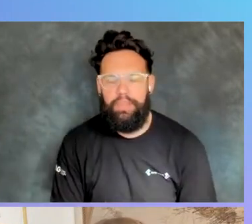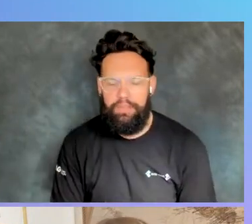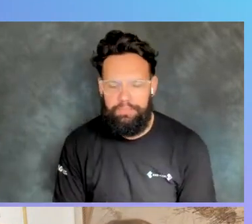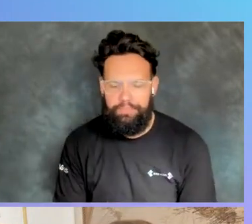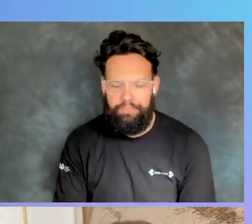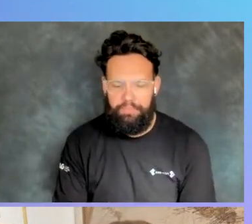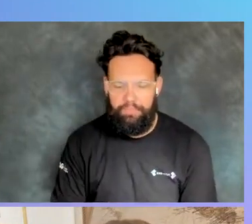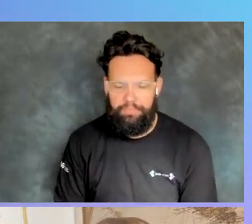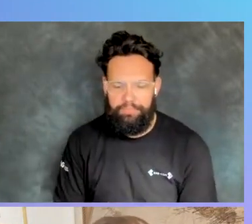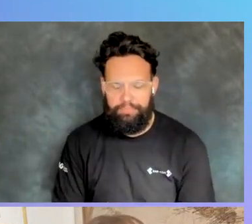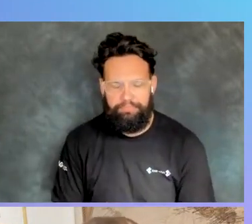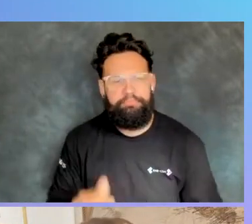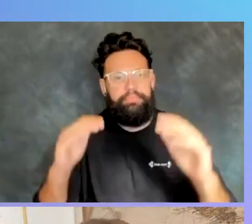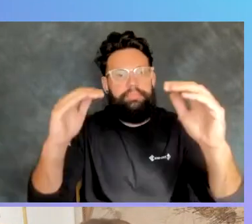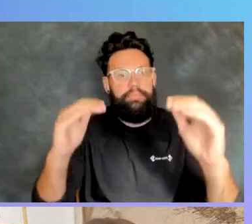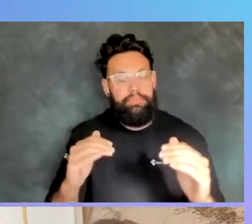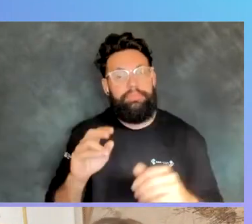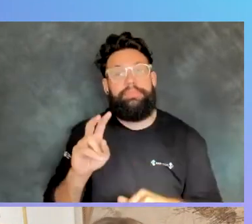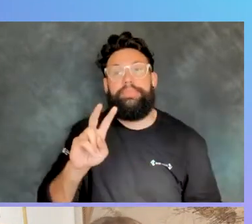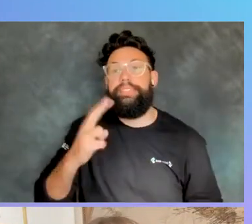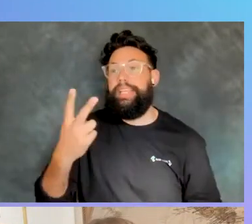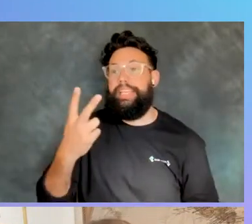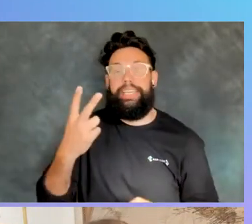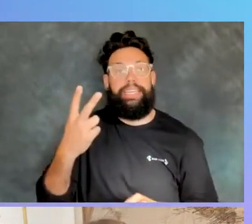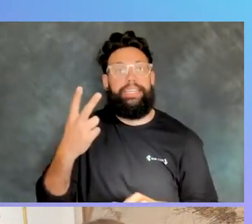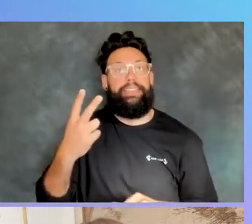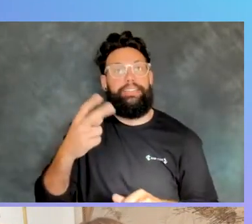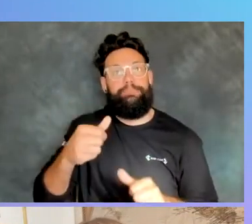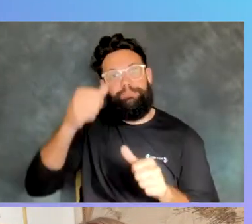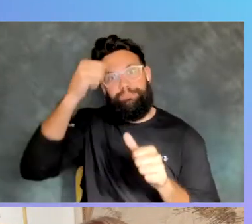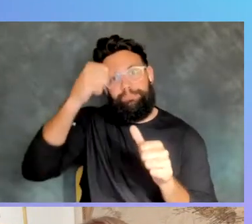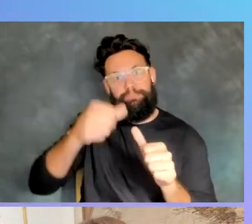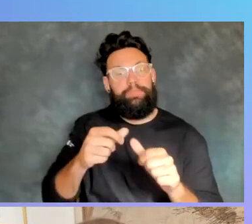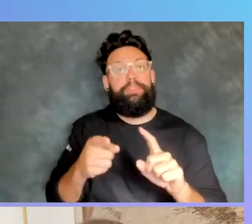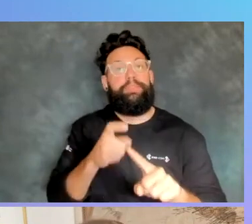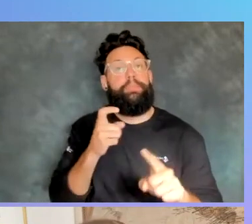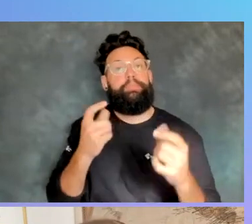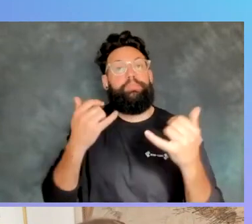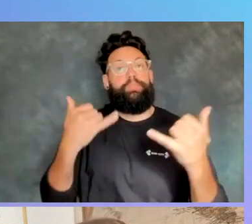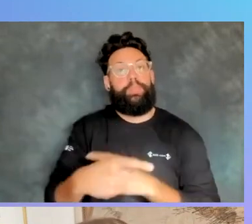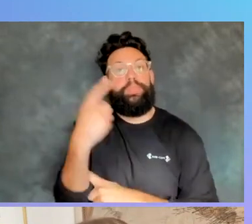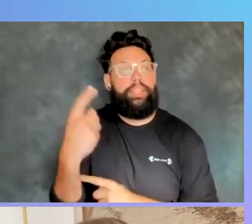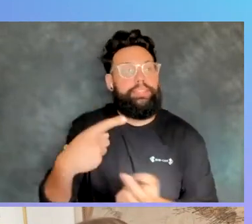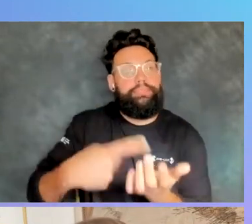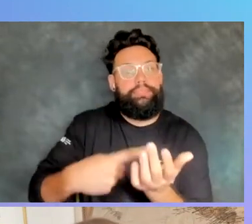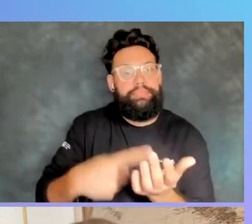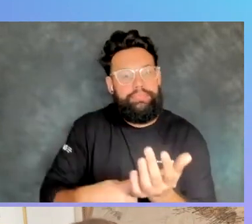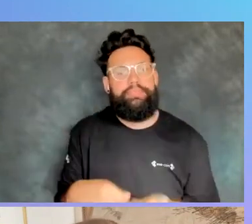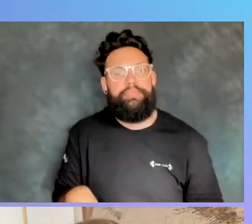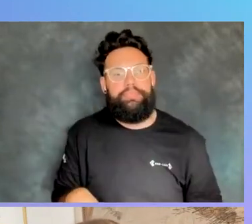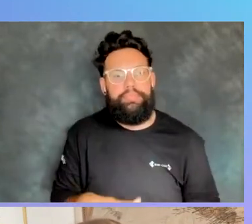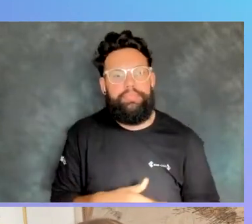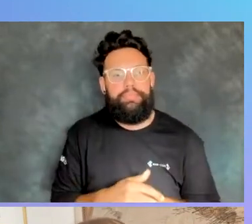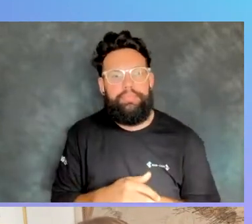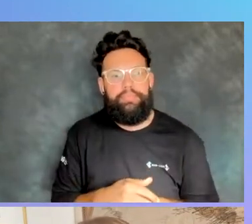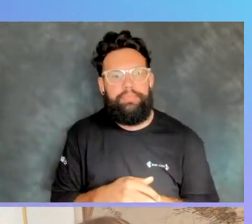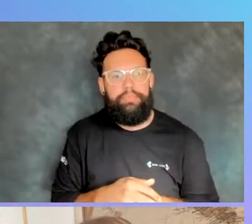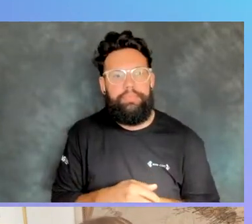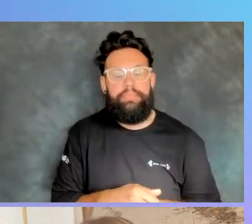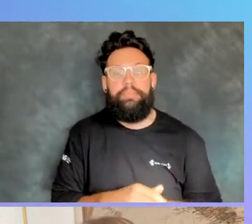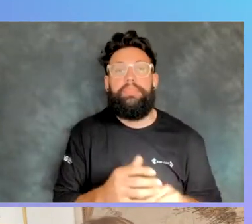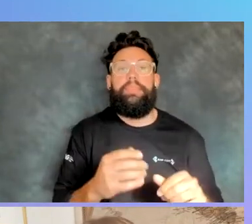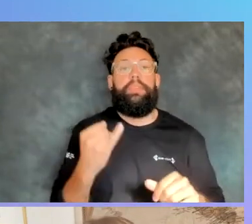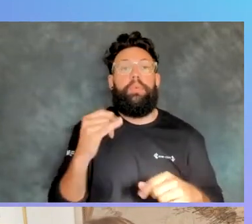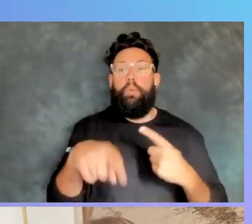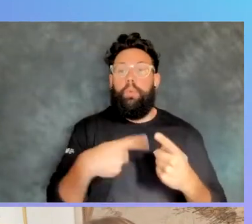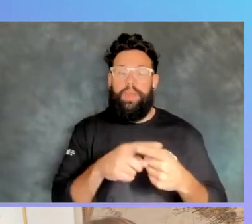And then the second key takeaway from today's talk is that interfaces with 3 or more sensory modalities increase access for our